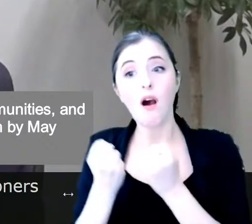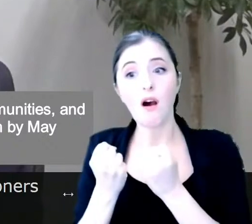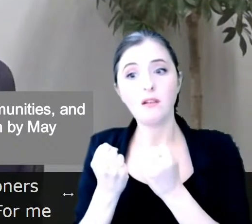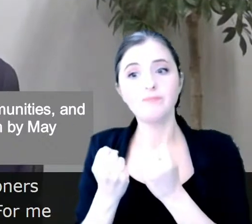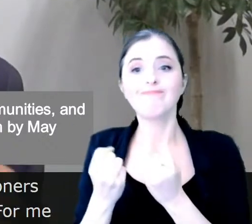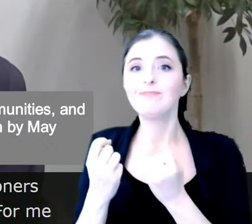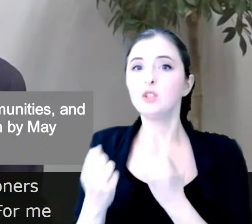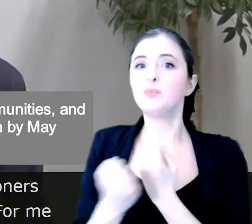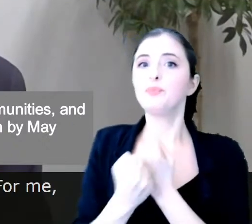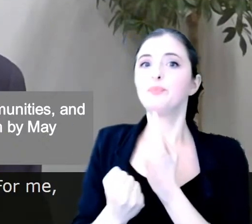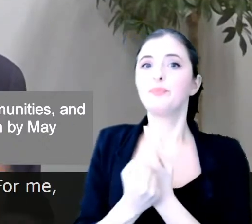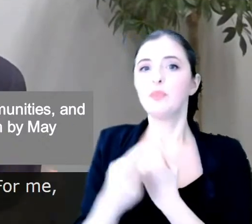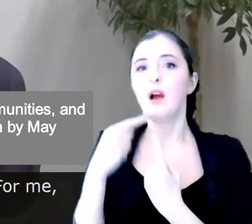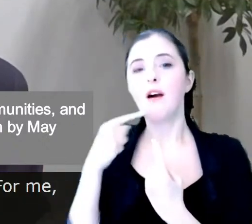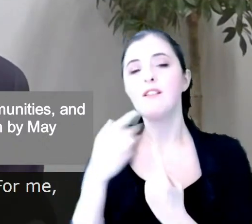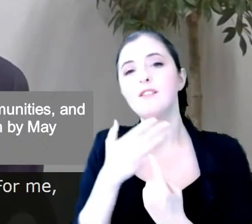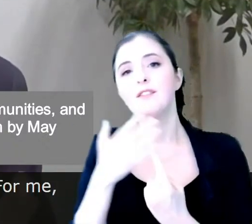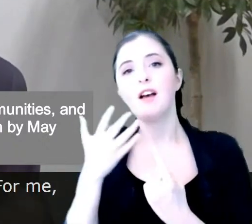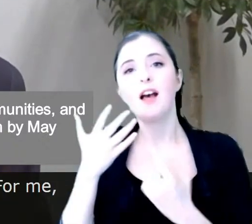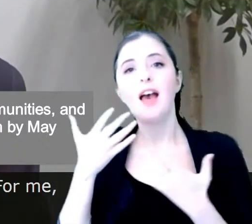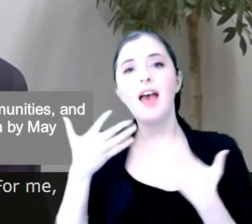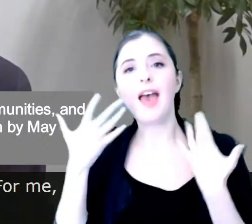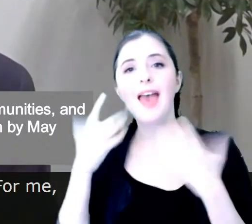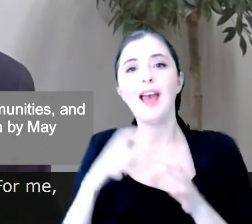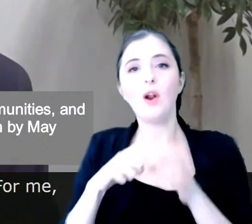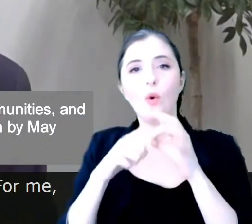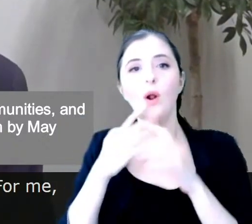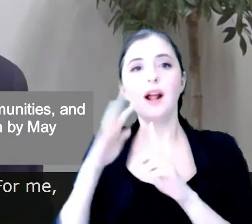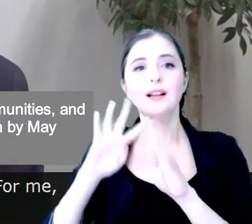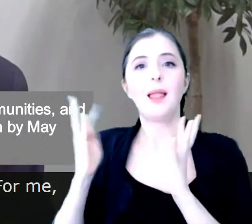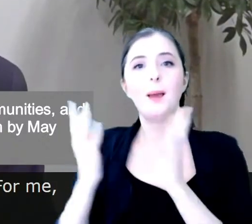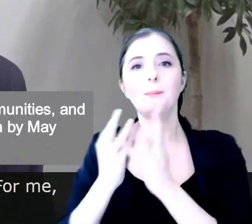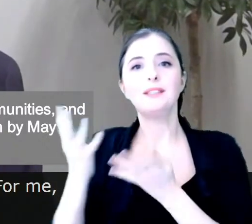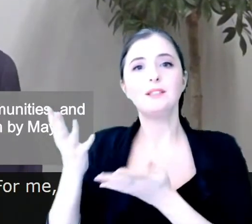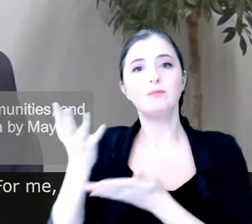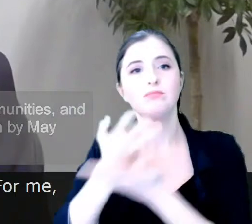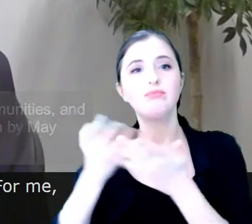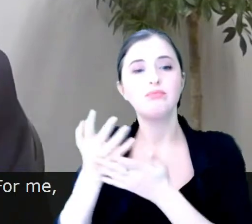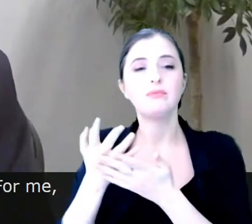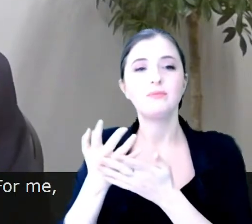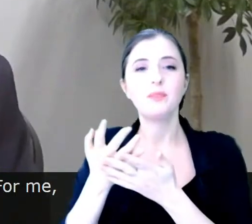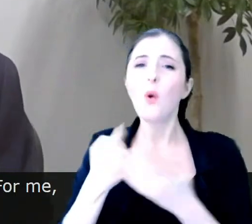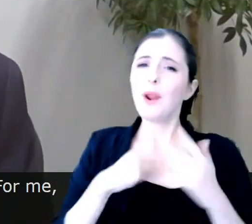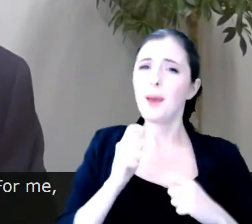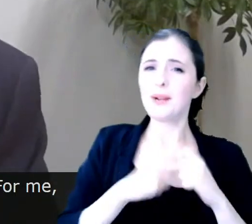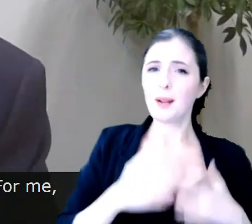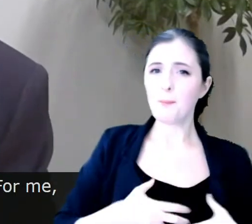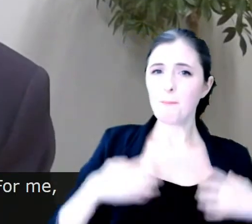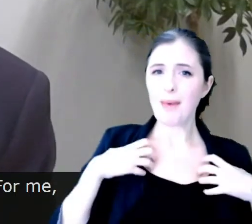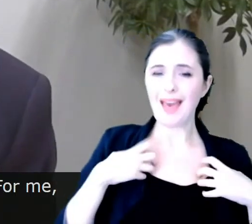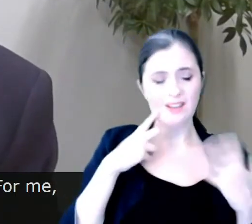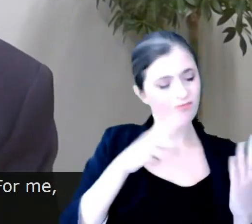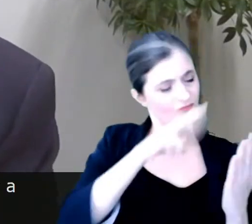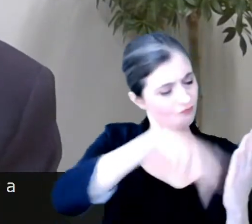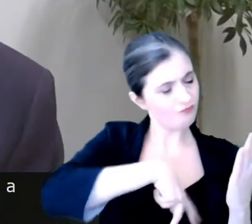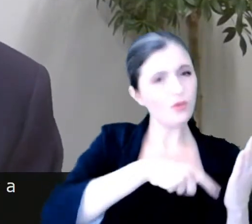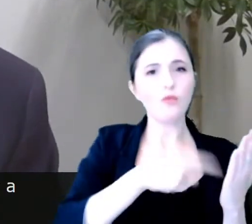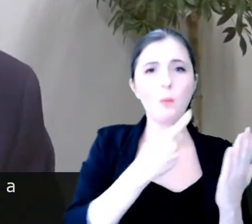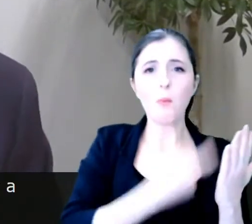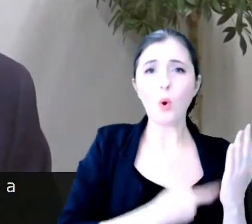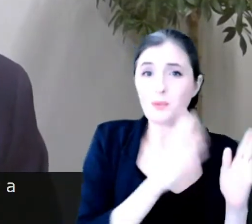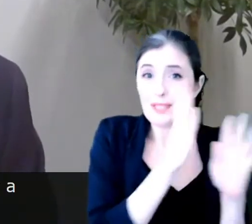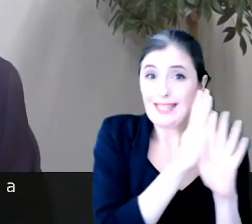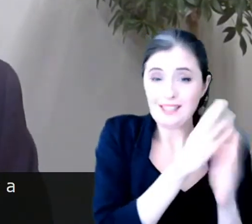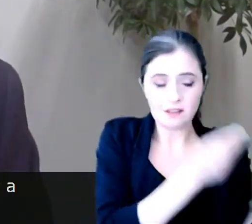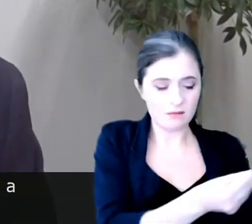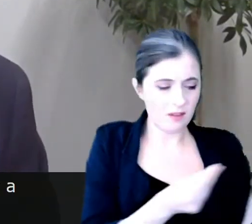social justice. When I became mayor, we discovered, hidden away, a report that showed there were 500 schools in